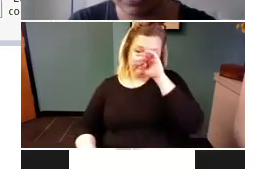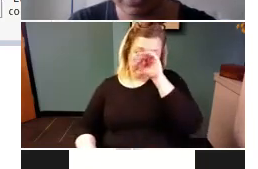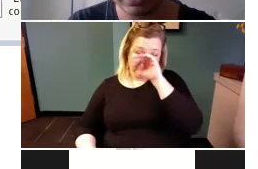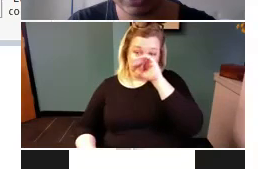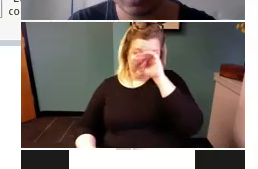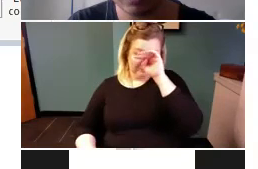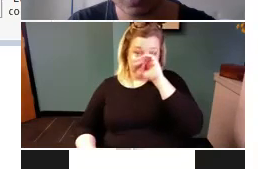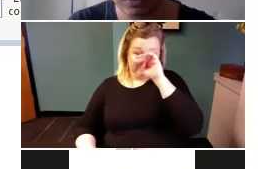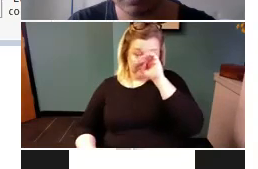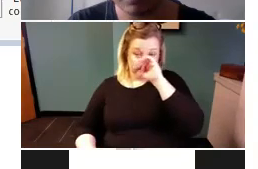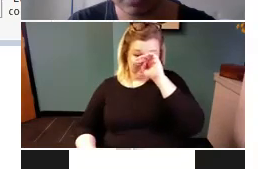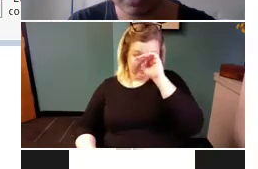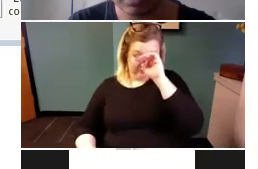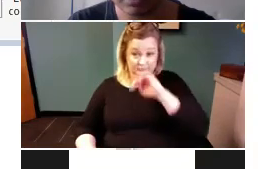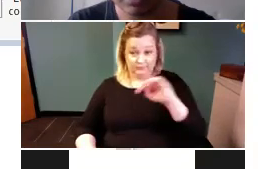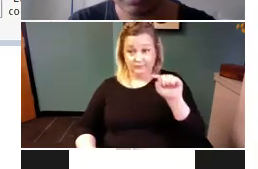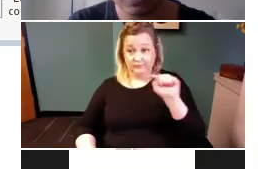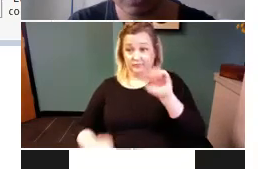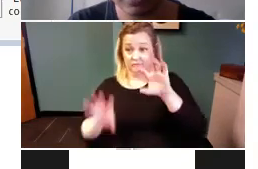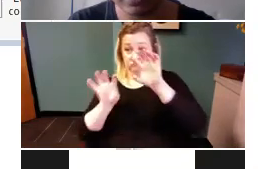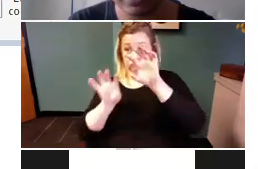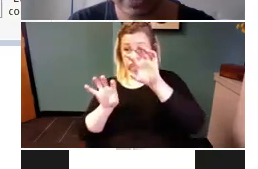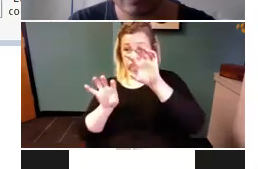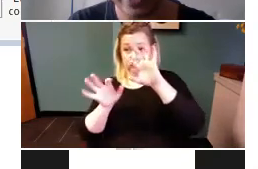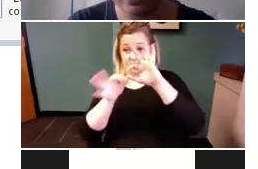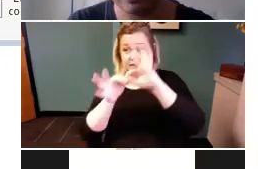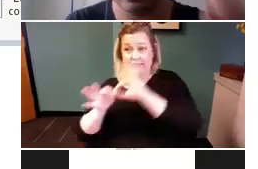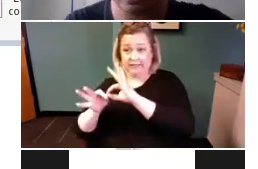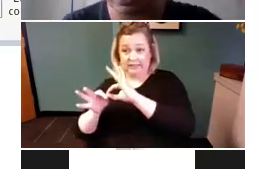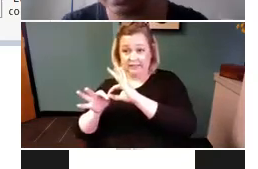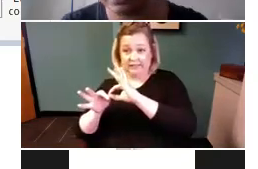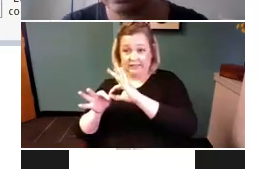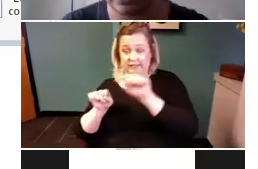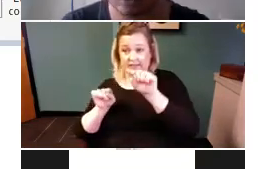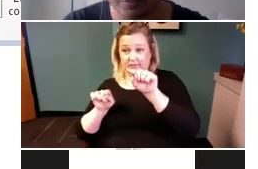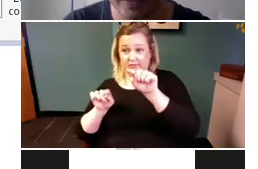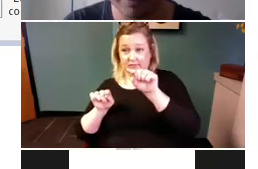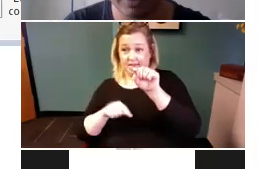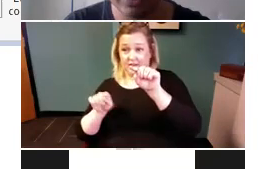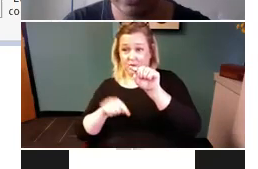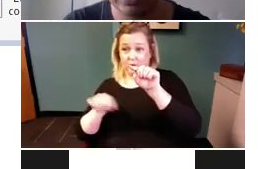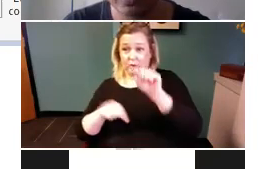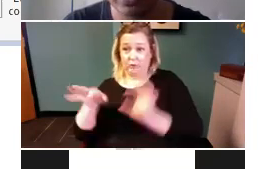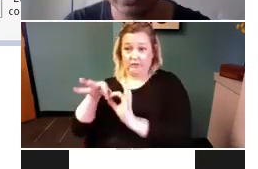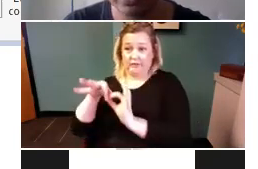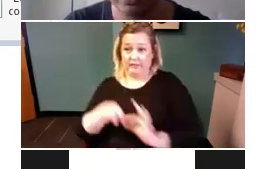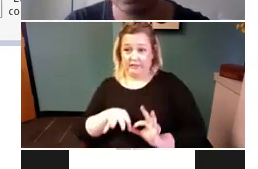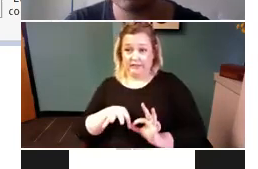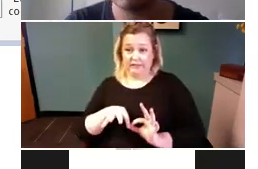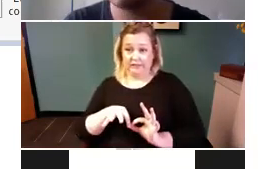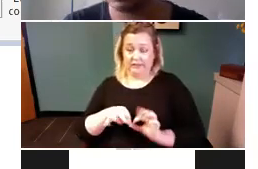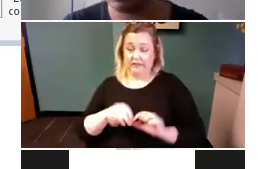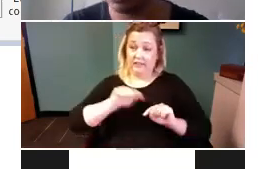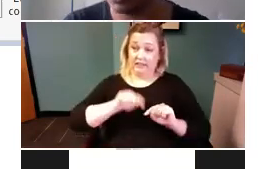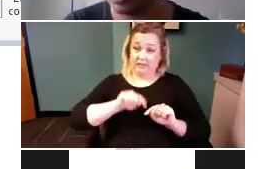this node is connected to this one is connected, and the white space, just let's just say 0, right? And this one is connected